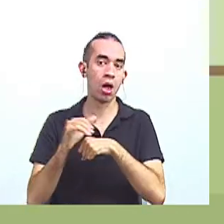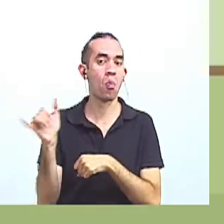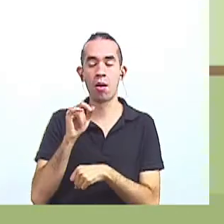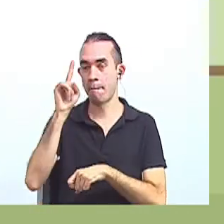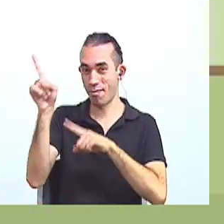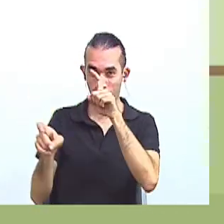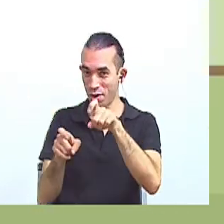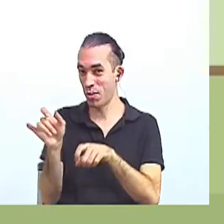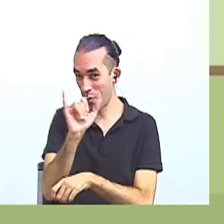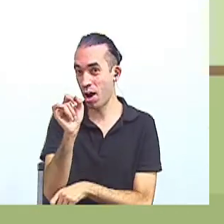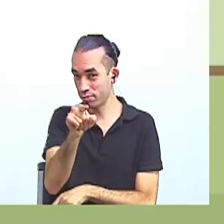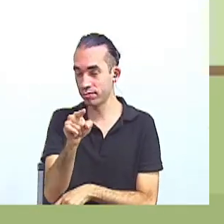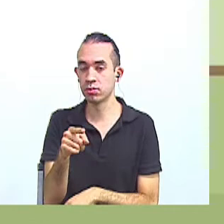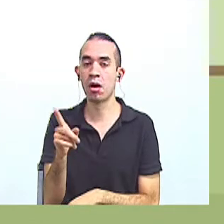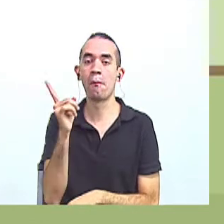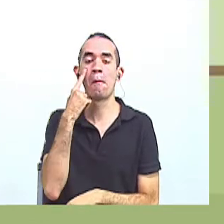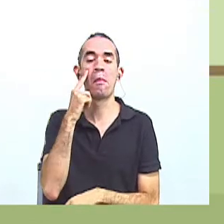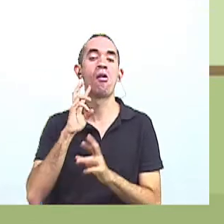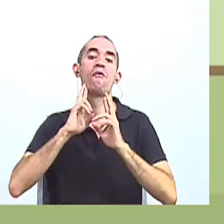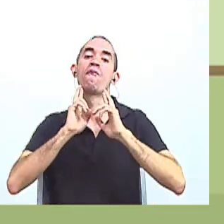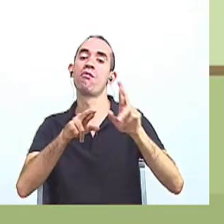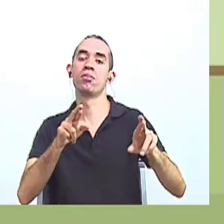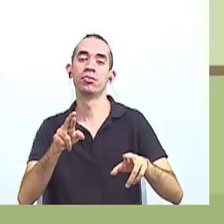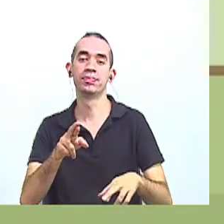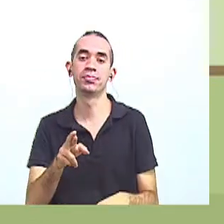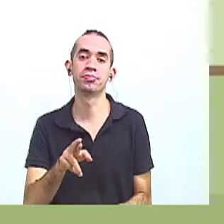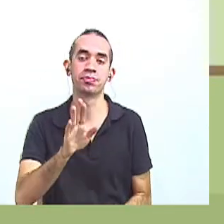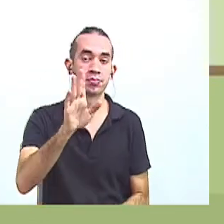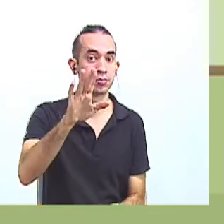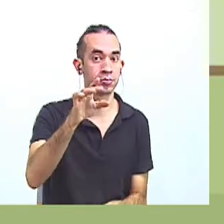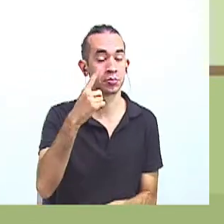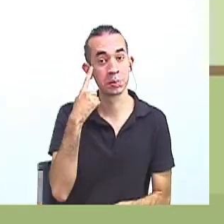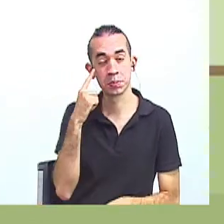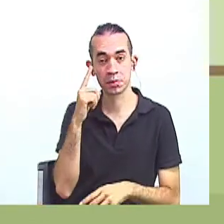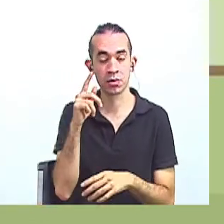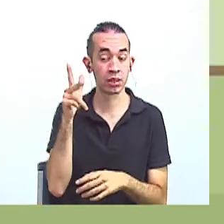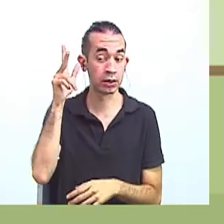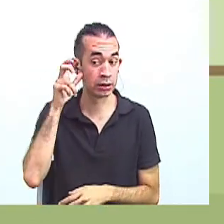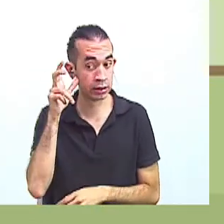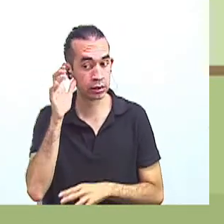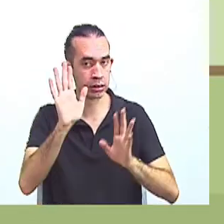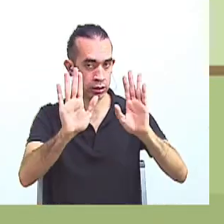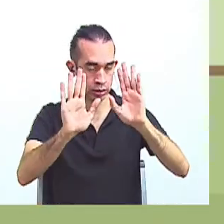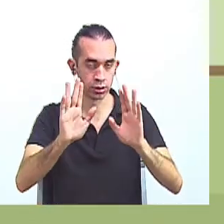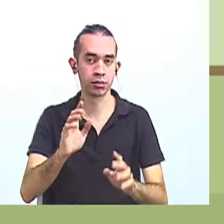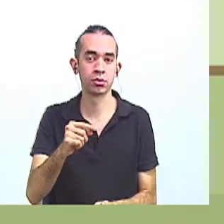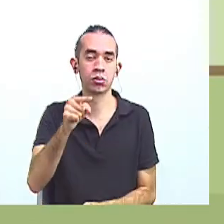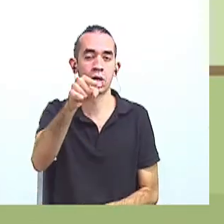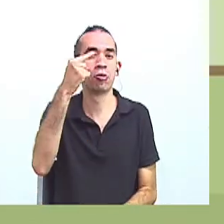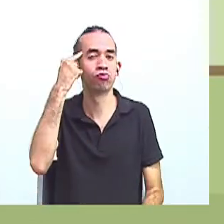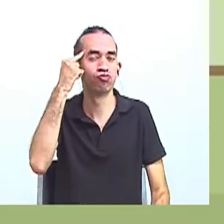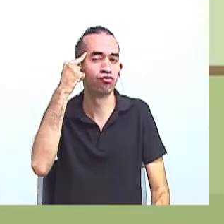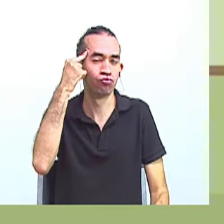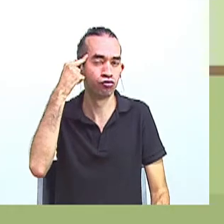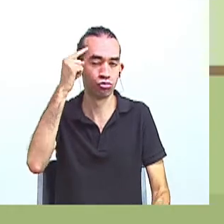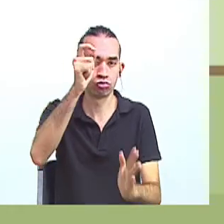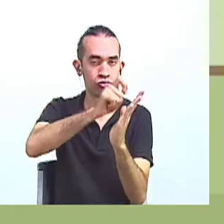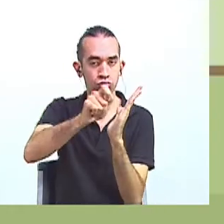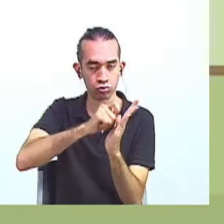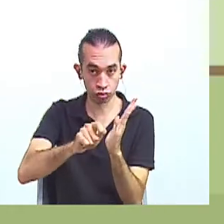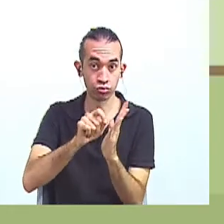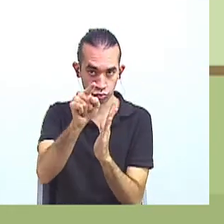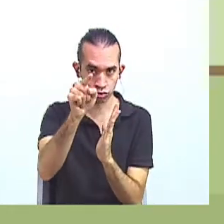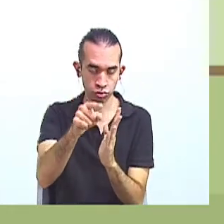question. And this is one of the answers. Before we listen to the answer, I want you to think and maybe write down some